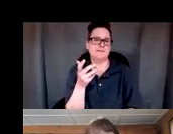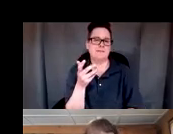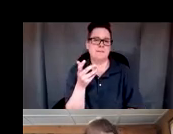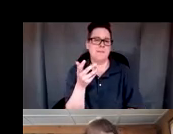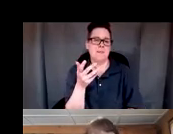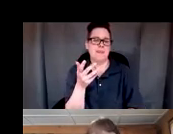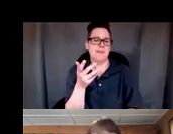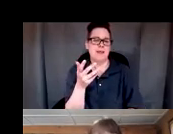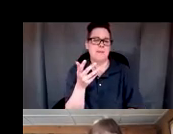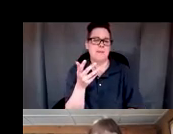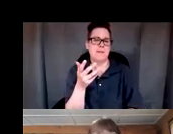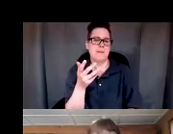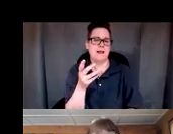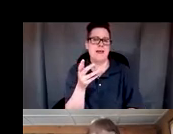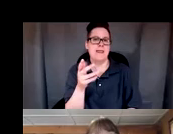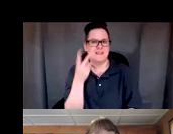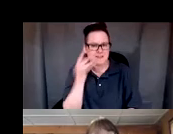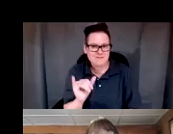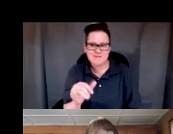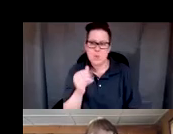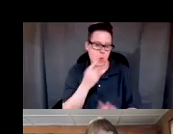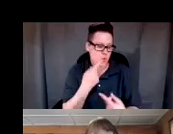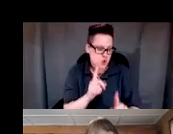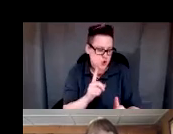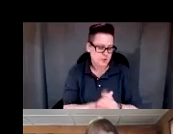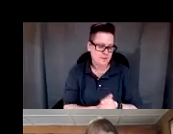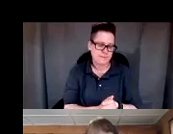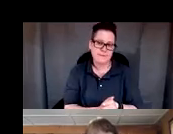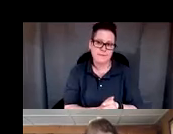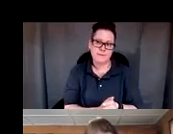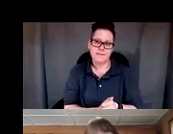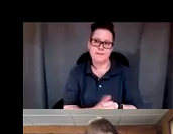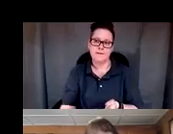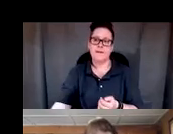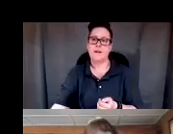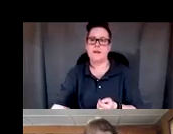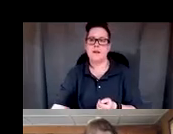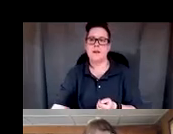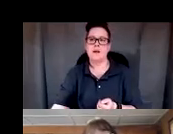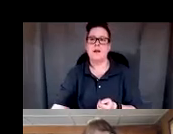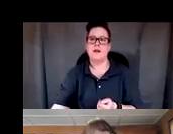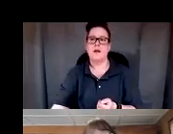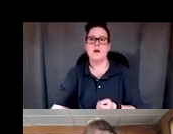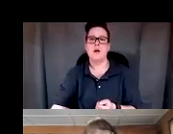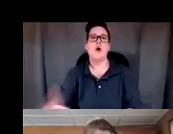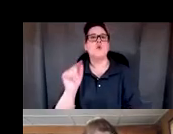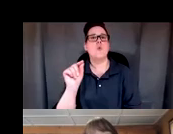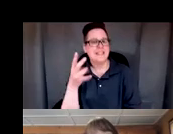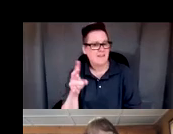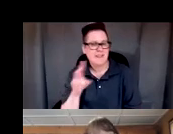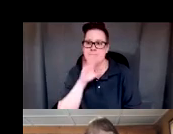to people and they saw the data that, this isn't going to work. So in 2017, bad numbers, 2018, the numbers picked